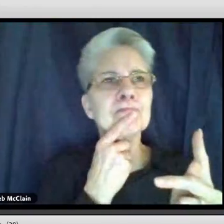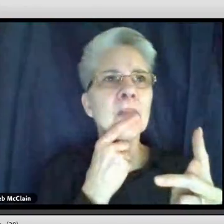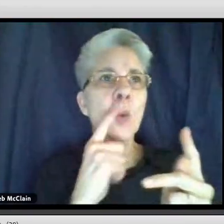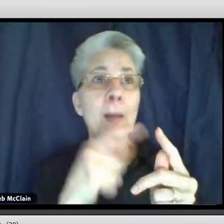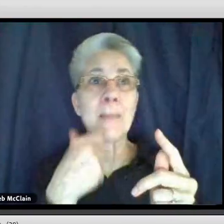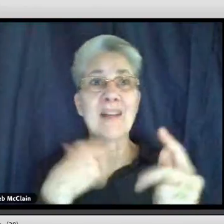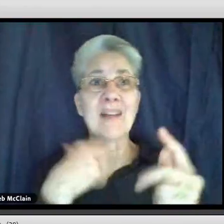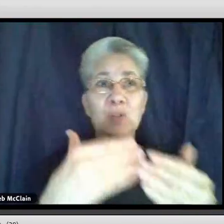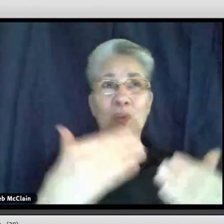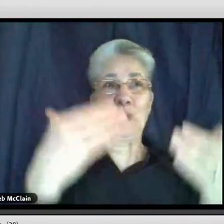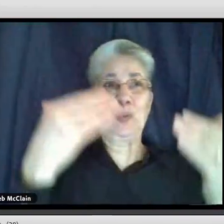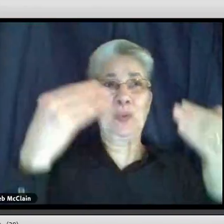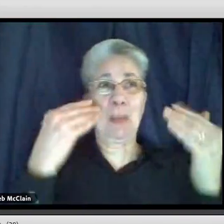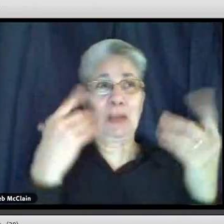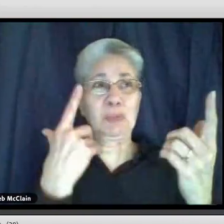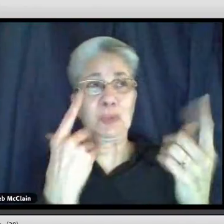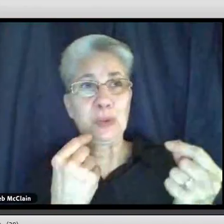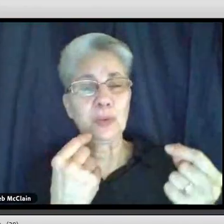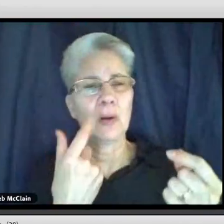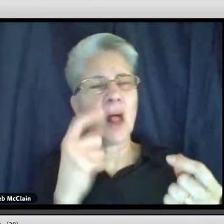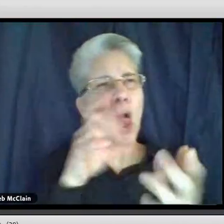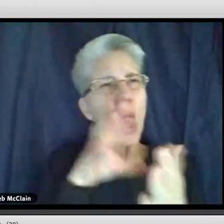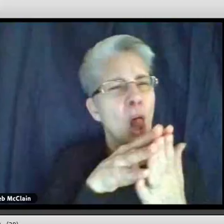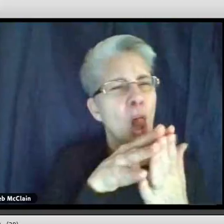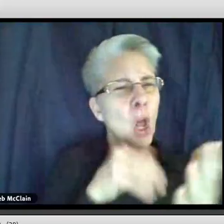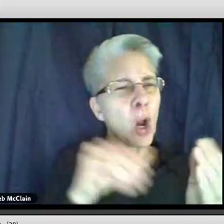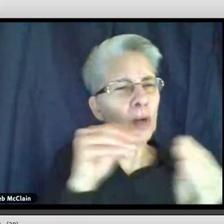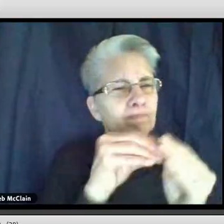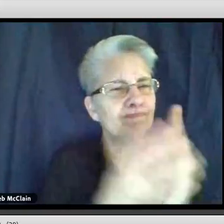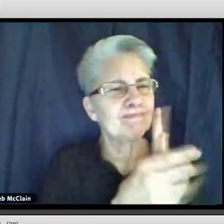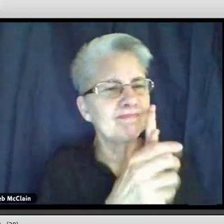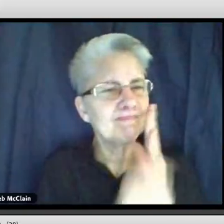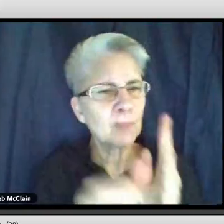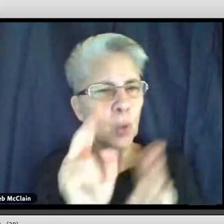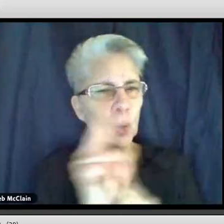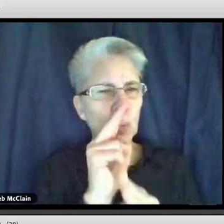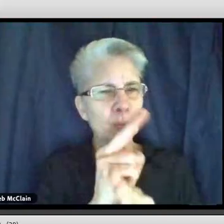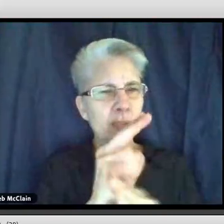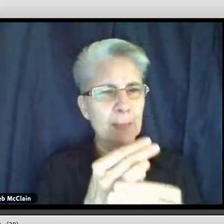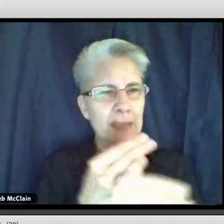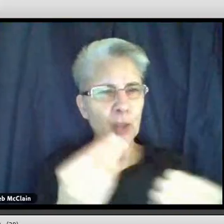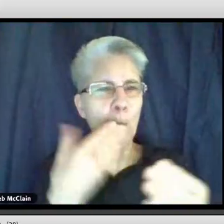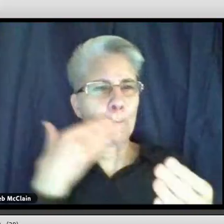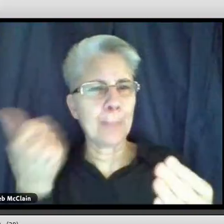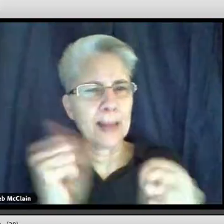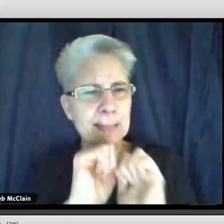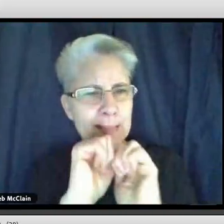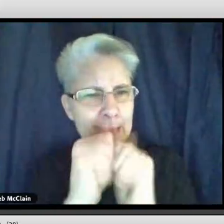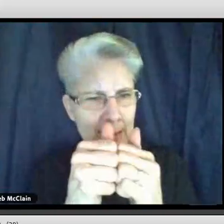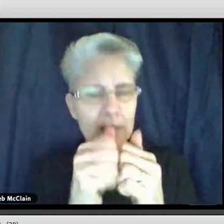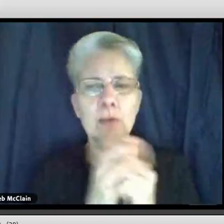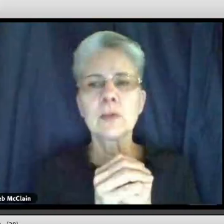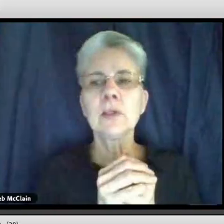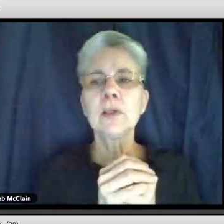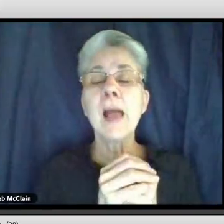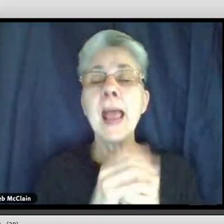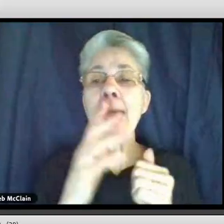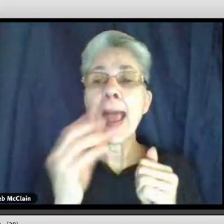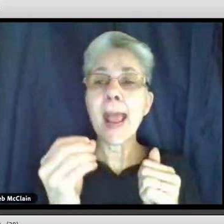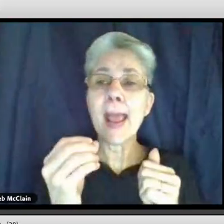heads here. What do we need to learn in order to be good stewards of this material that we have? And kind